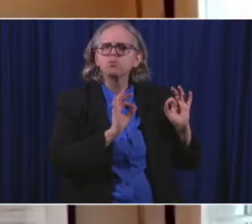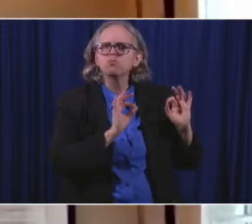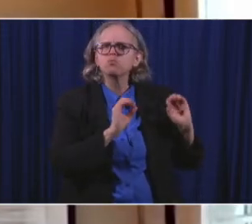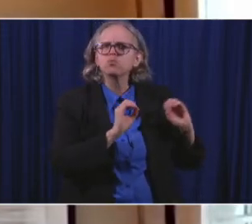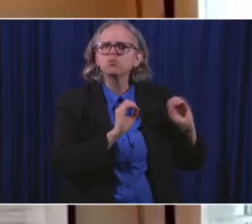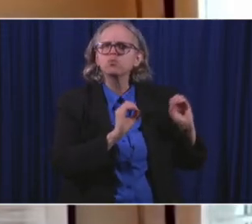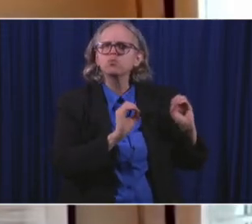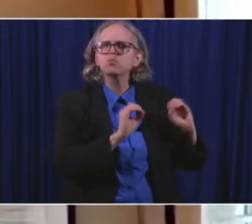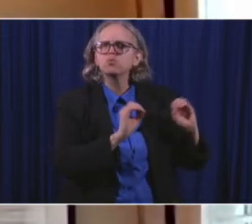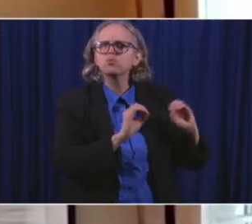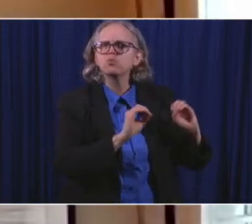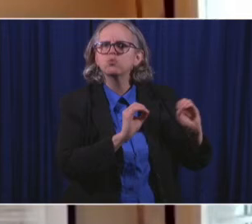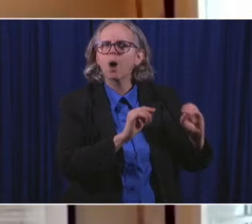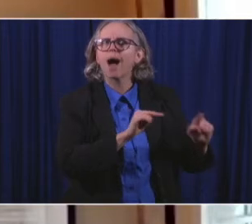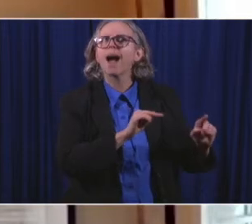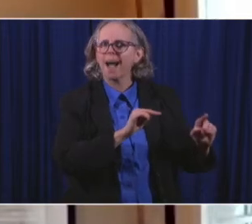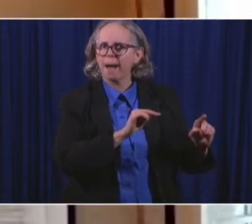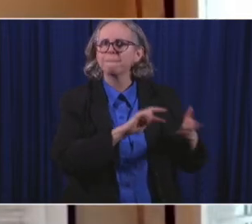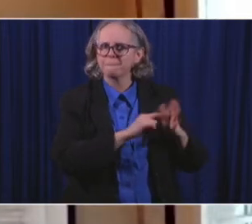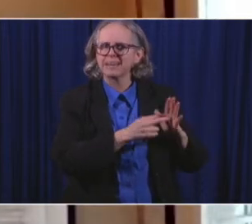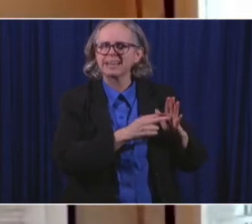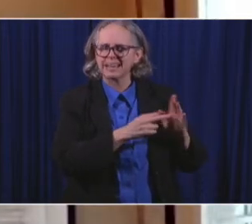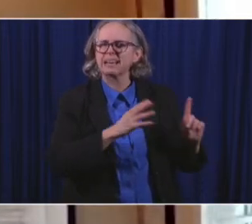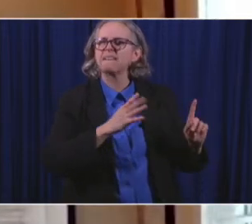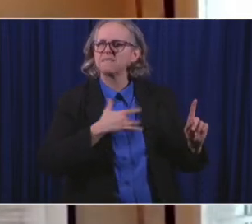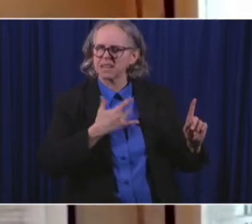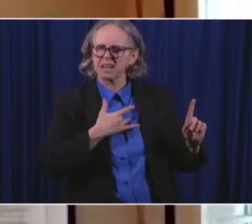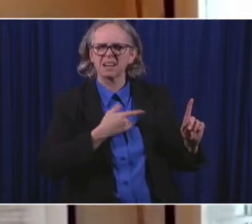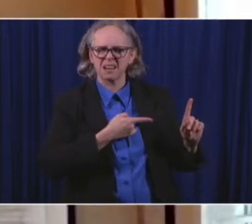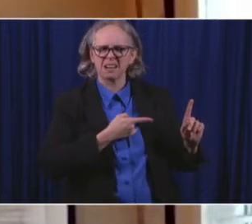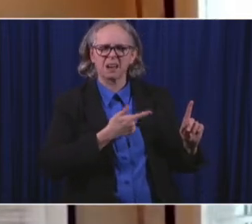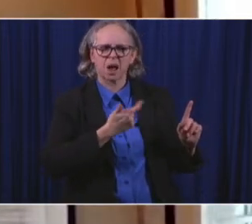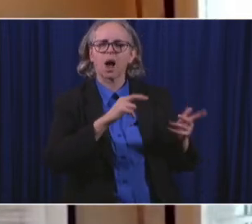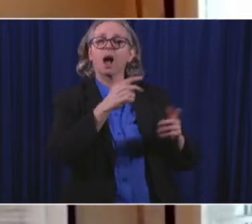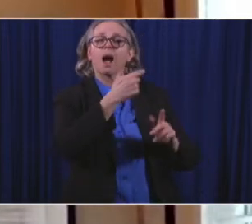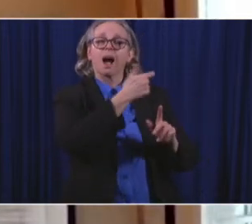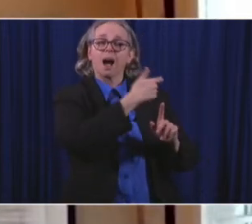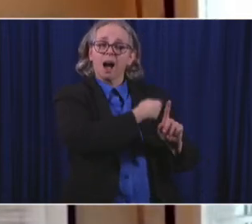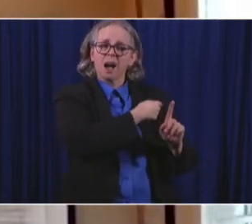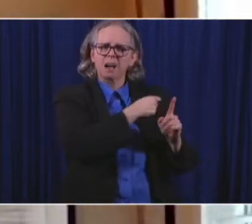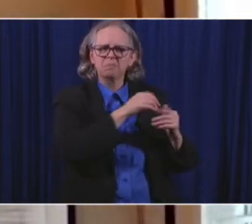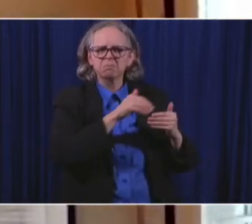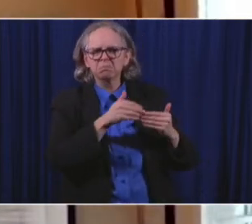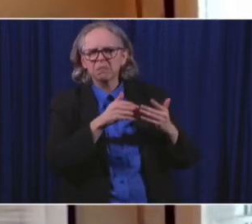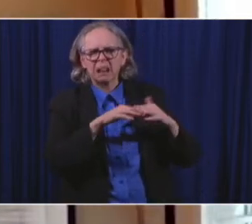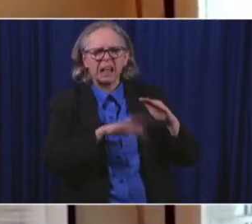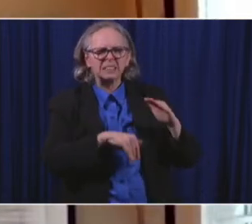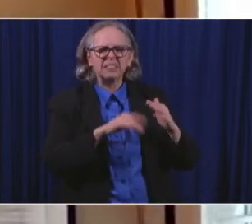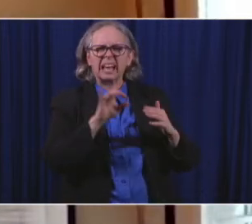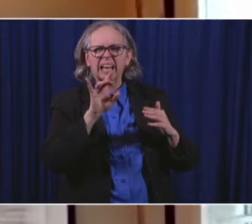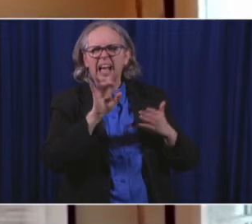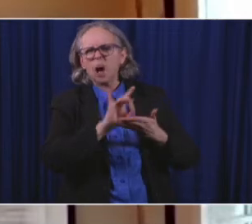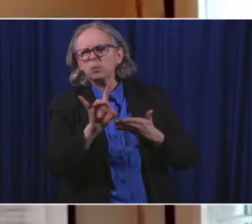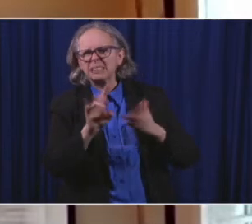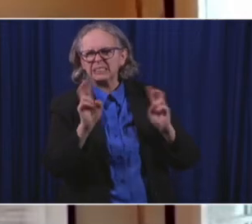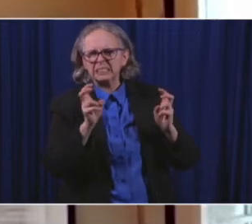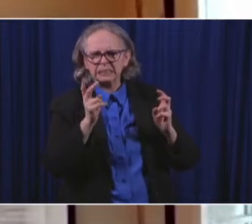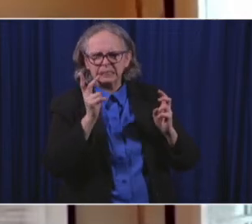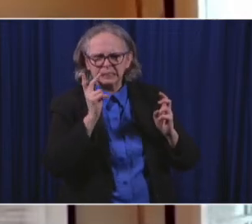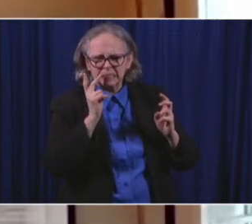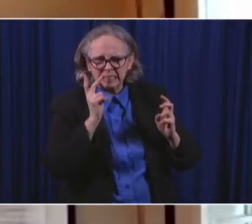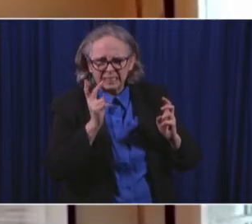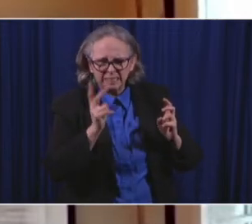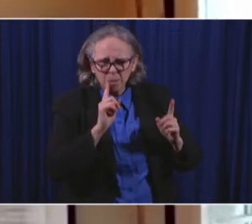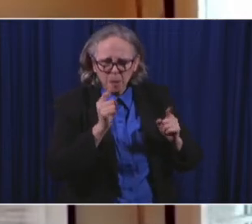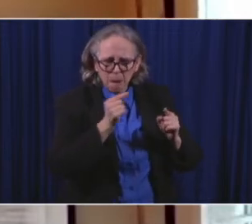notably, usually within 6 to 8 weeks after the administration of a vaccine, you'll see those very worrisome adverse